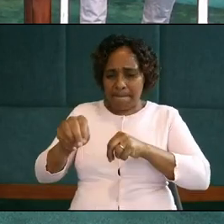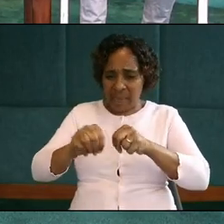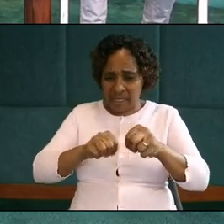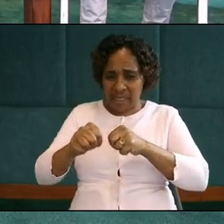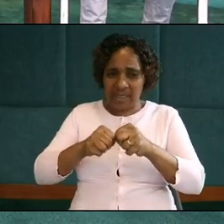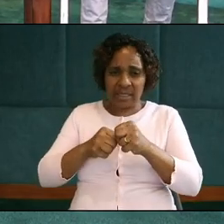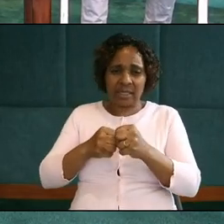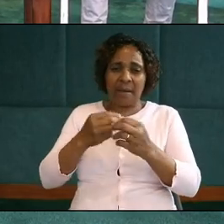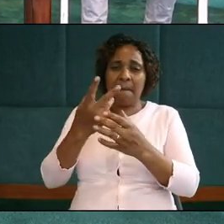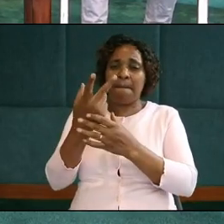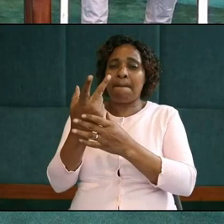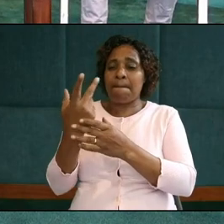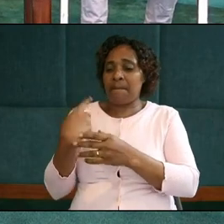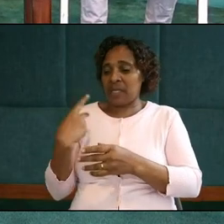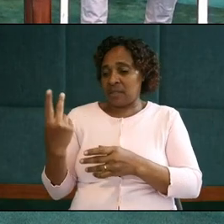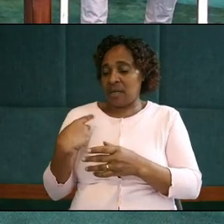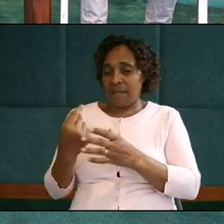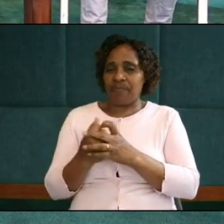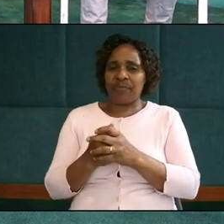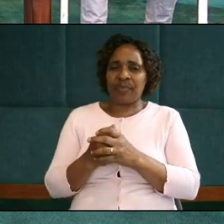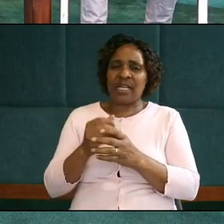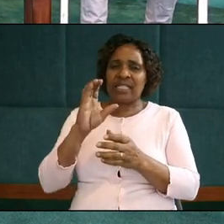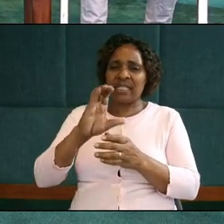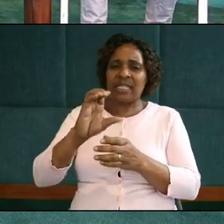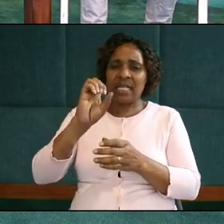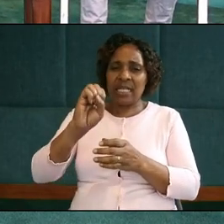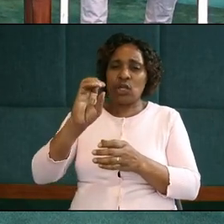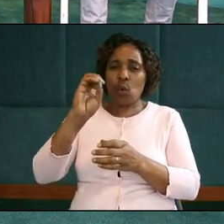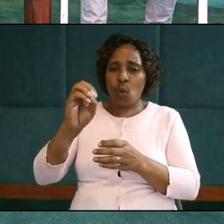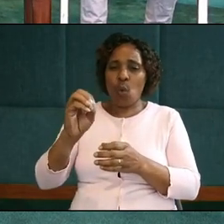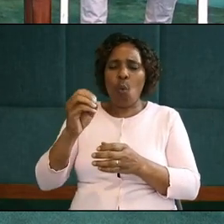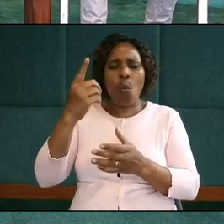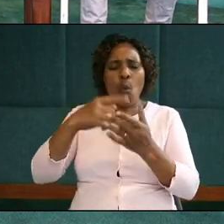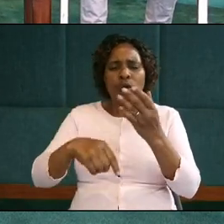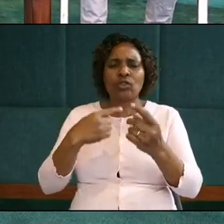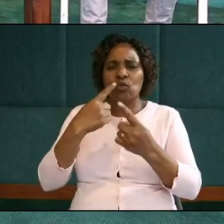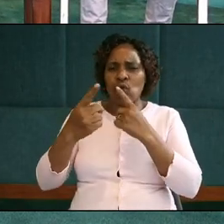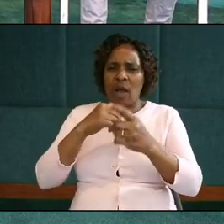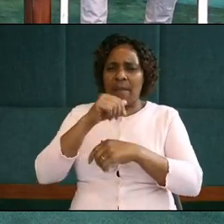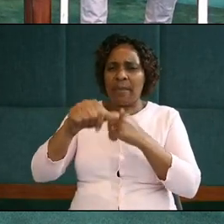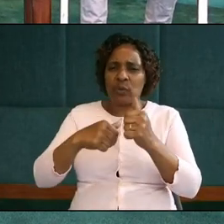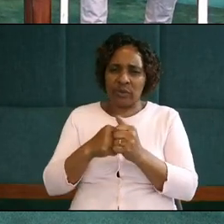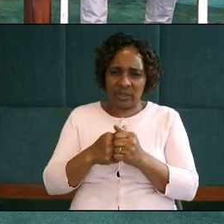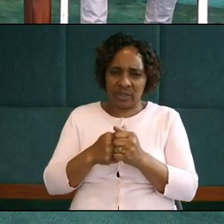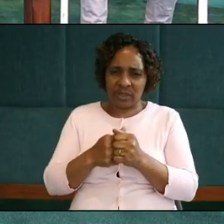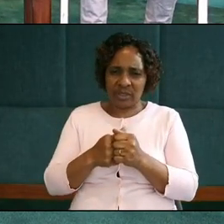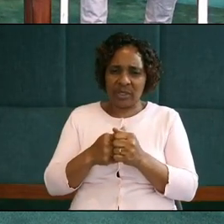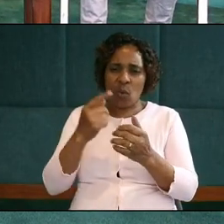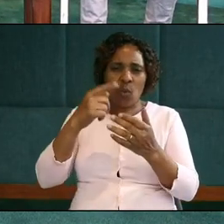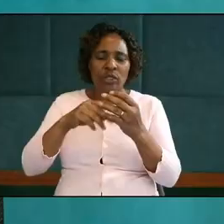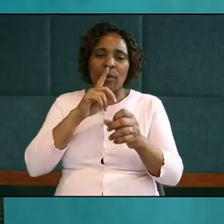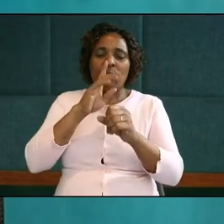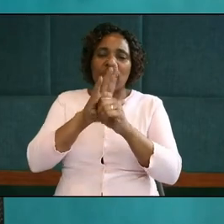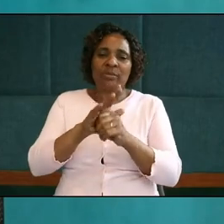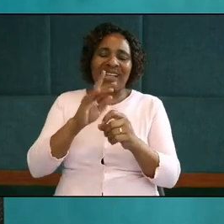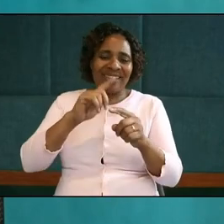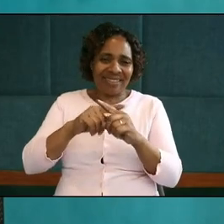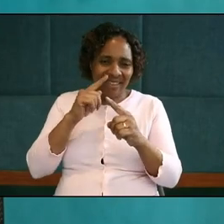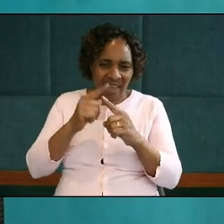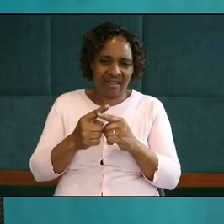let him be the CEO. Let him be the one to say what happens, you know. And then what's the promise that comes there? And then